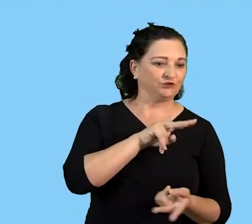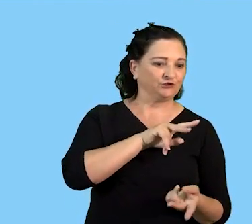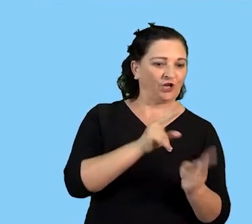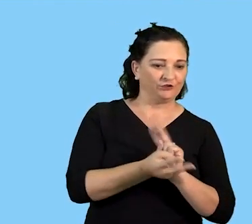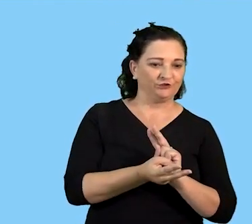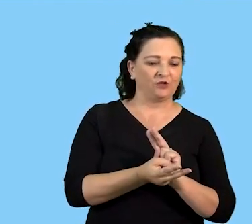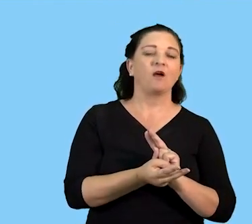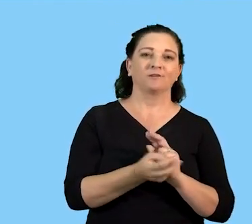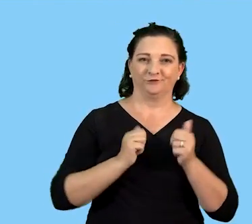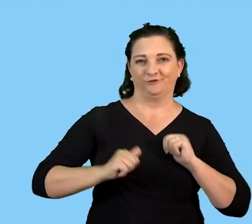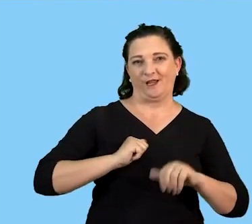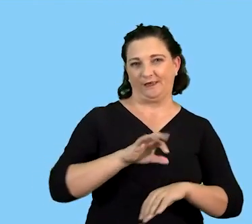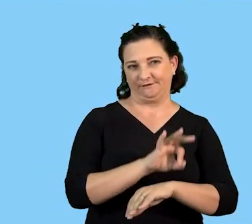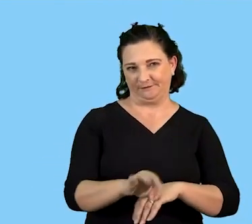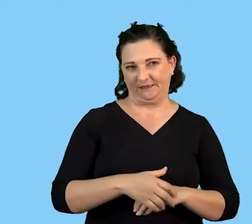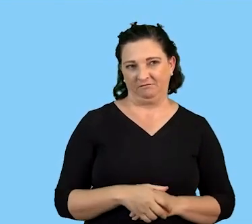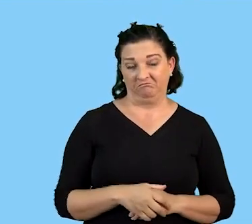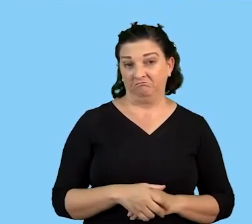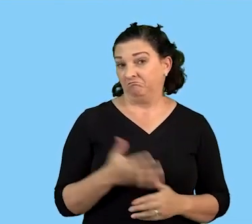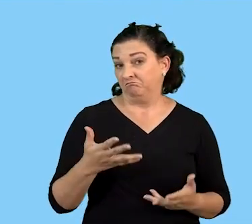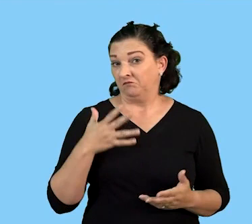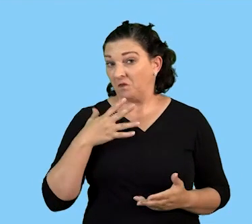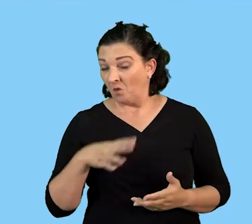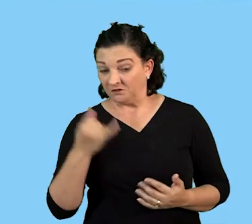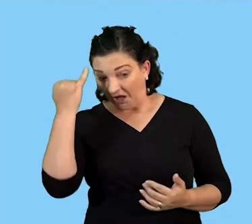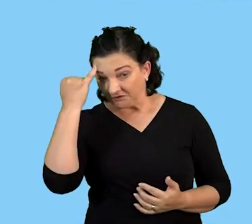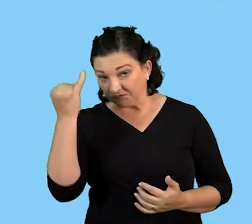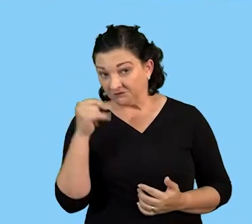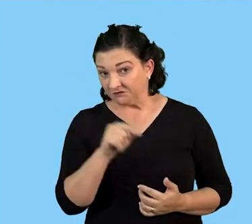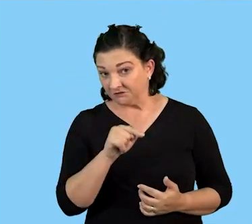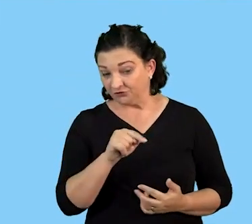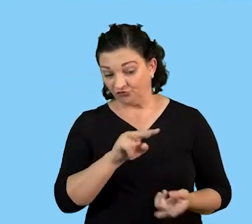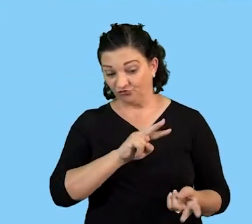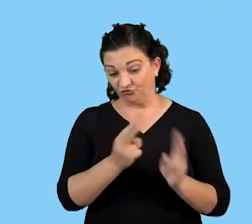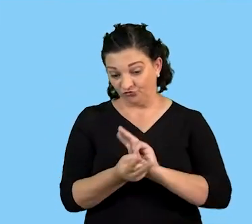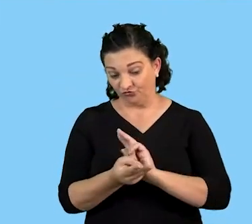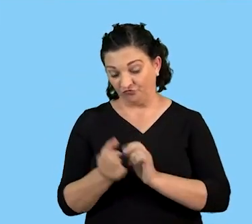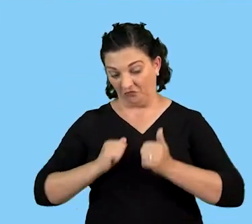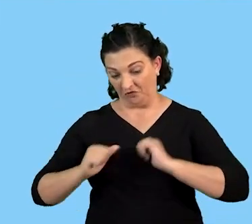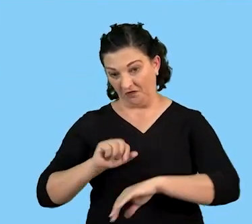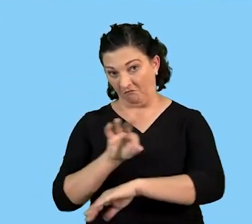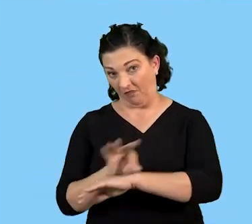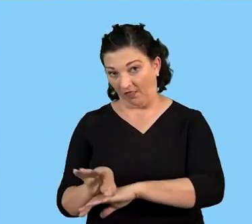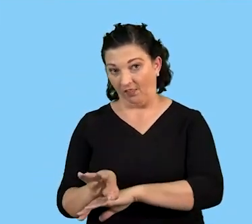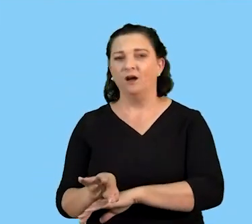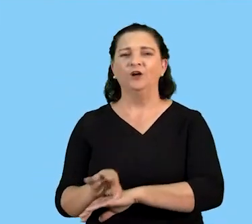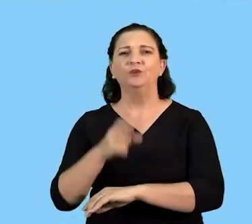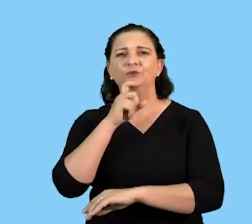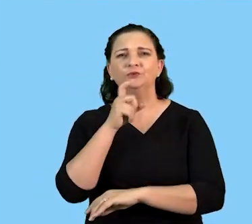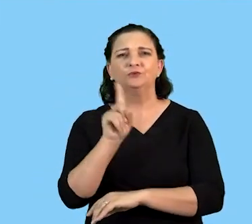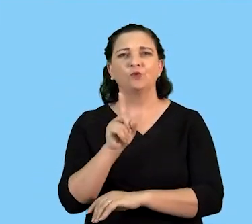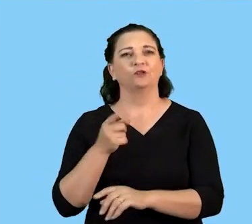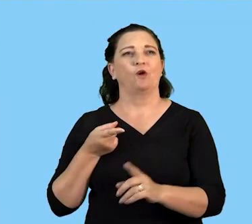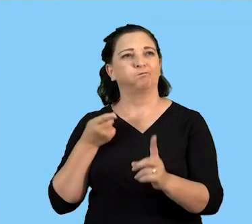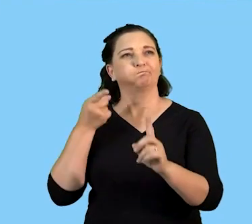plan. So basically, if we want to change that idea to become an action plan, we use project